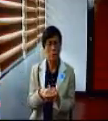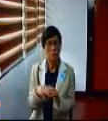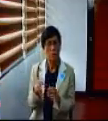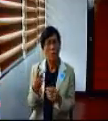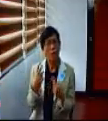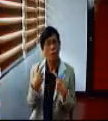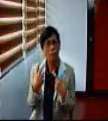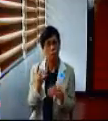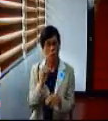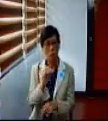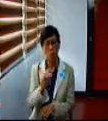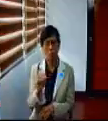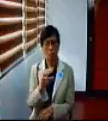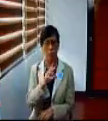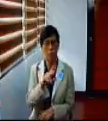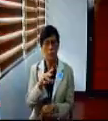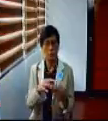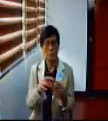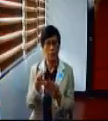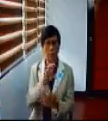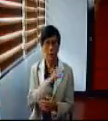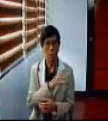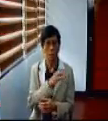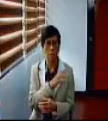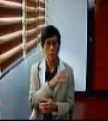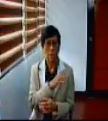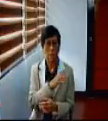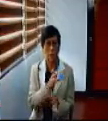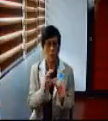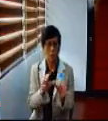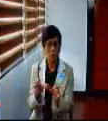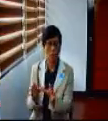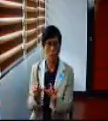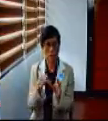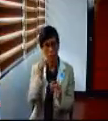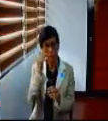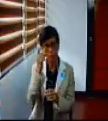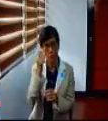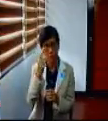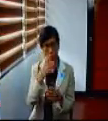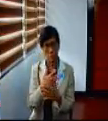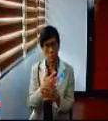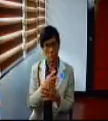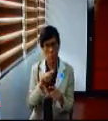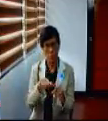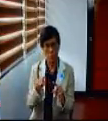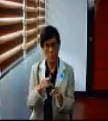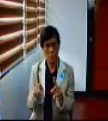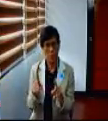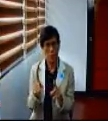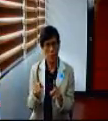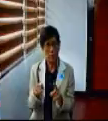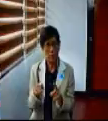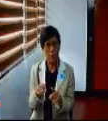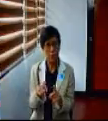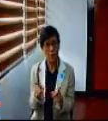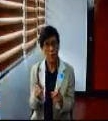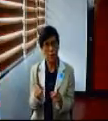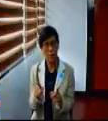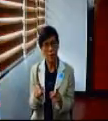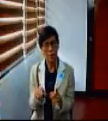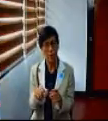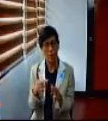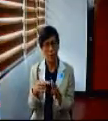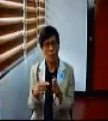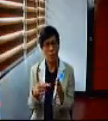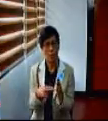character of developing a common understanding between the different stakeholders of their roles and